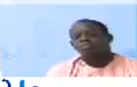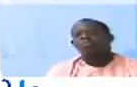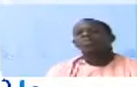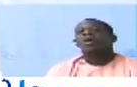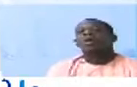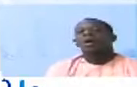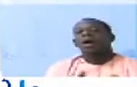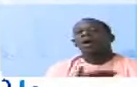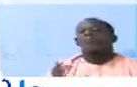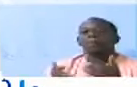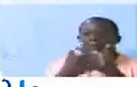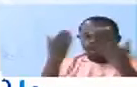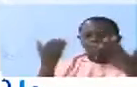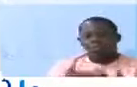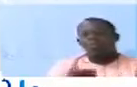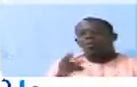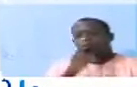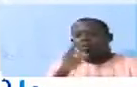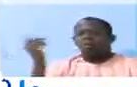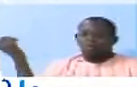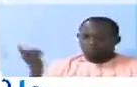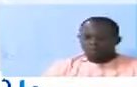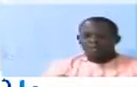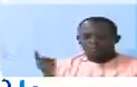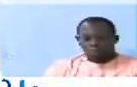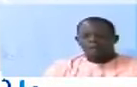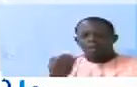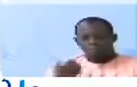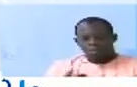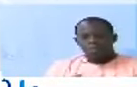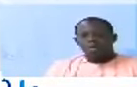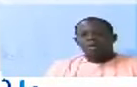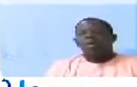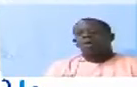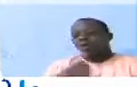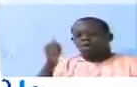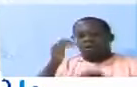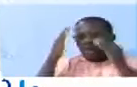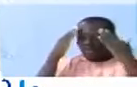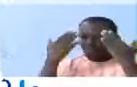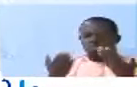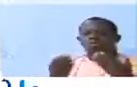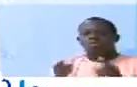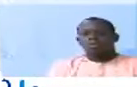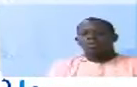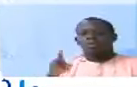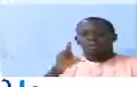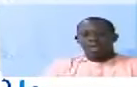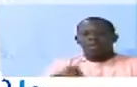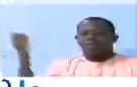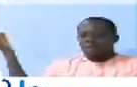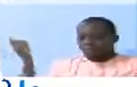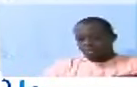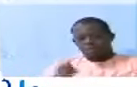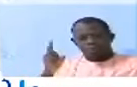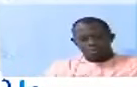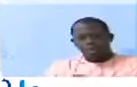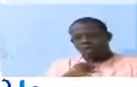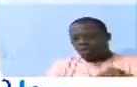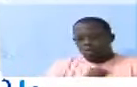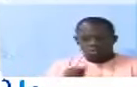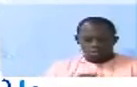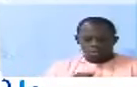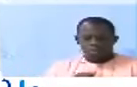I don't know all of them. Be li paro min ke kan wato the time they were beating us parlal siata bakele mamumu